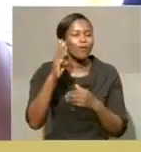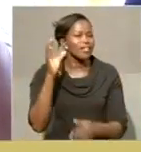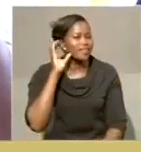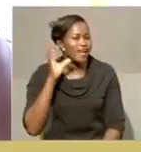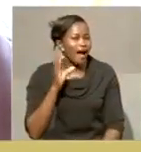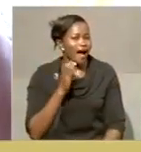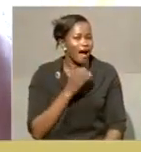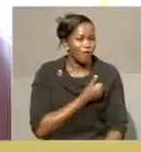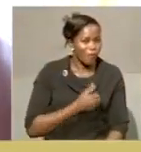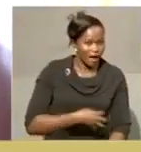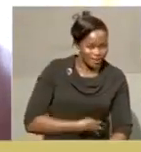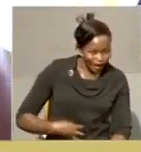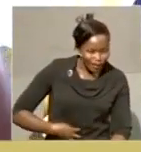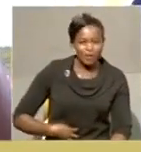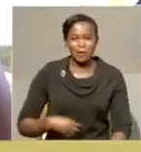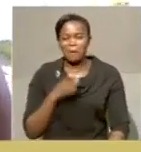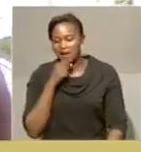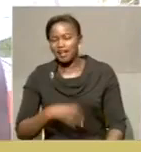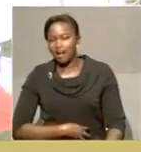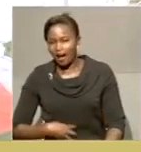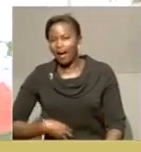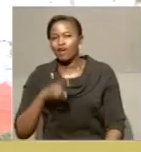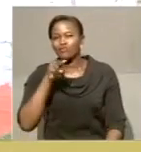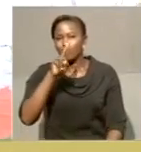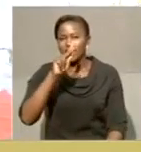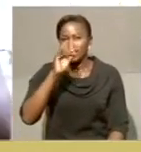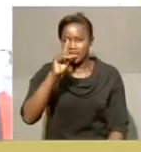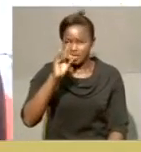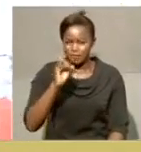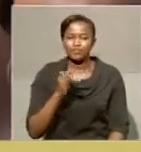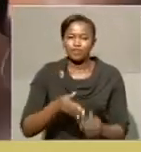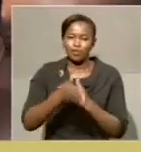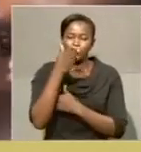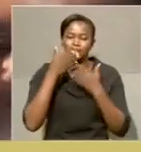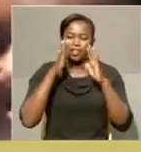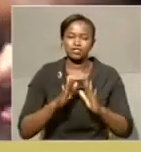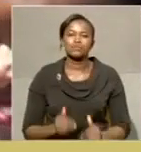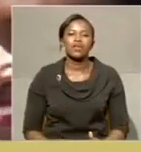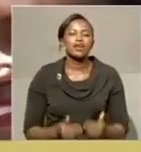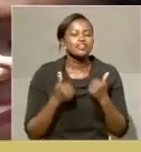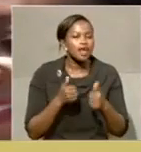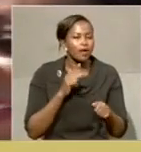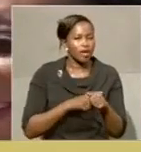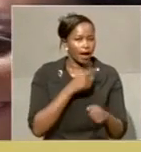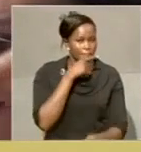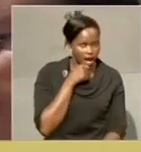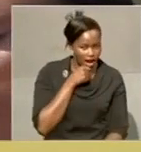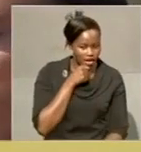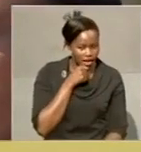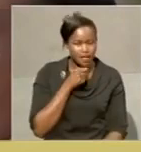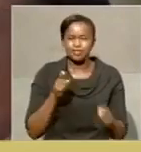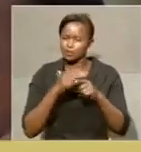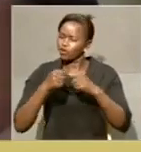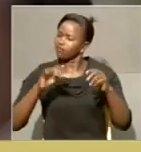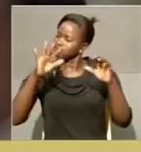salongo nenalongo. Okay. God bless you. As Prince Edward Kiijanangoma is being